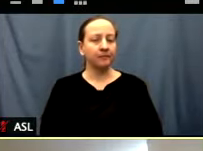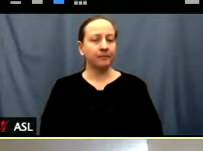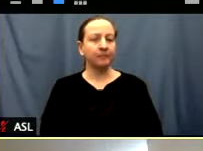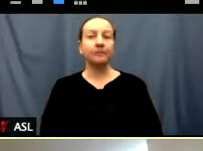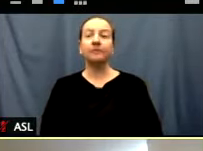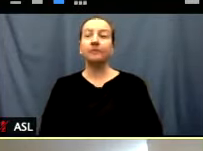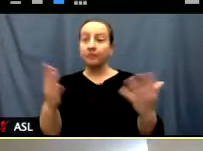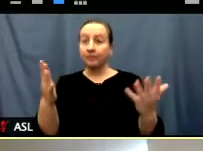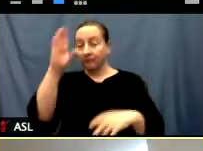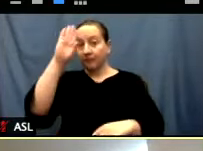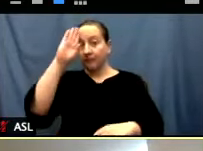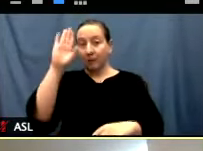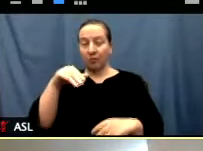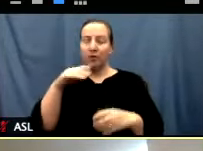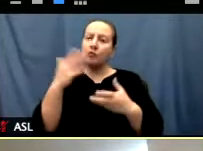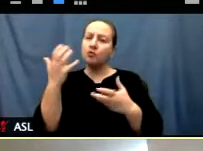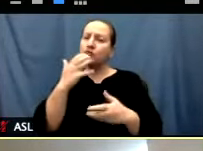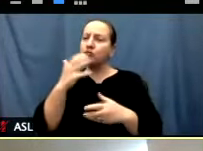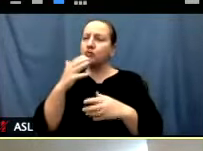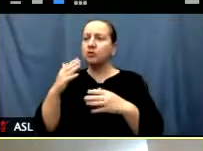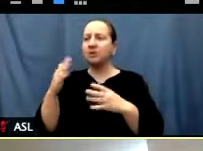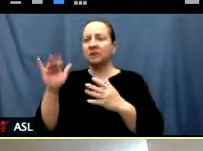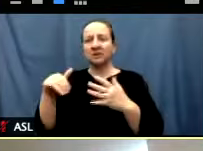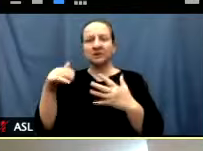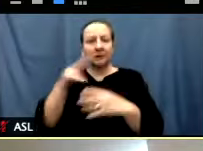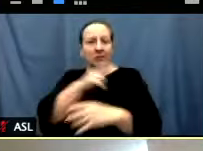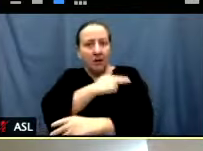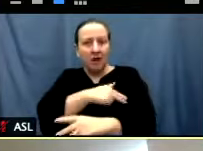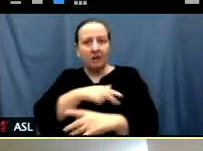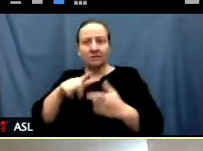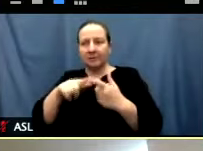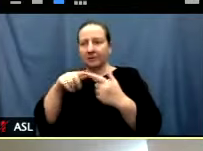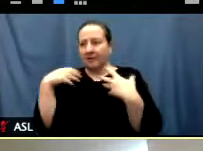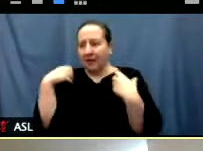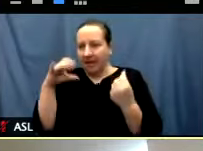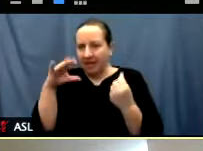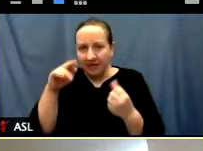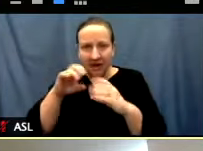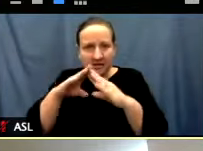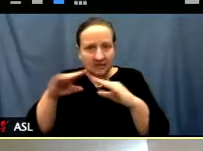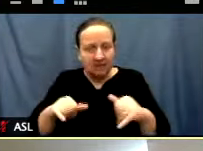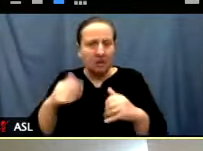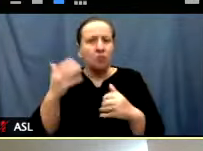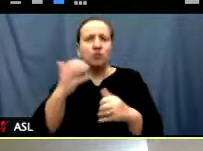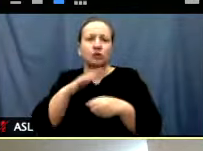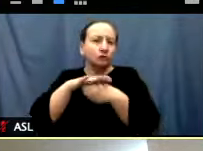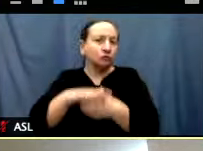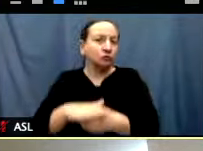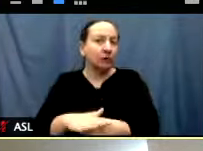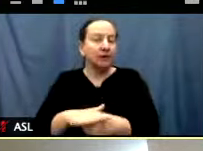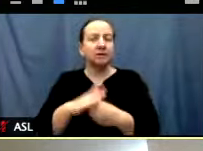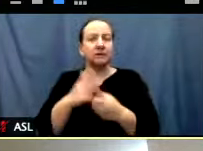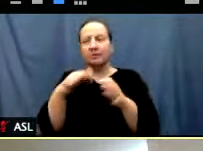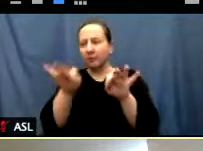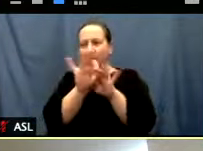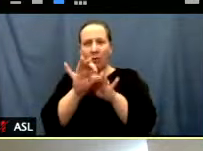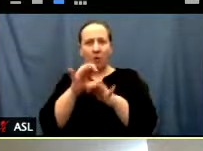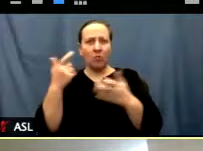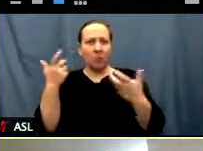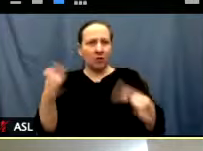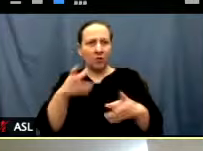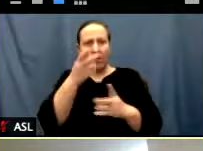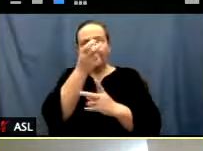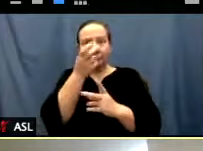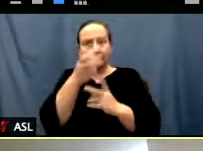So given this stress on the healthcare system and given the critical importance of making sure that we don't move to a point where we have to